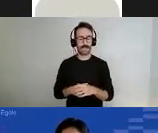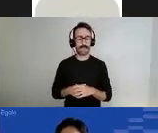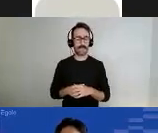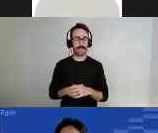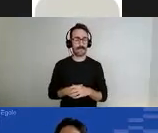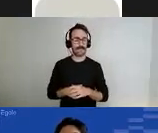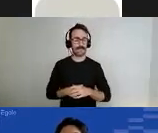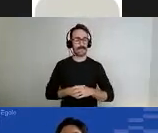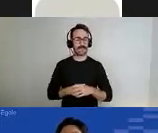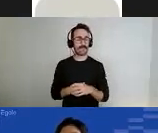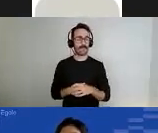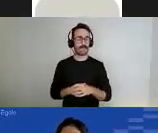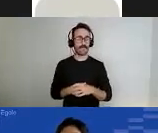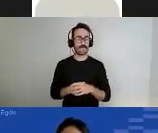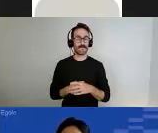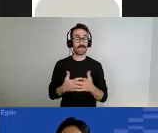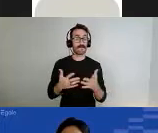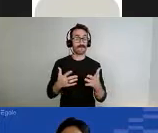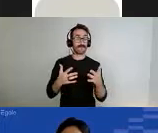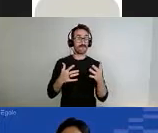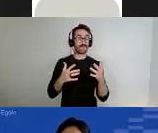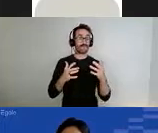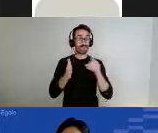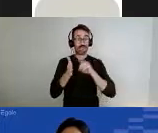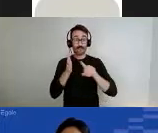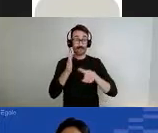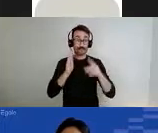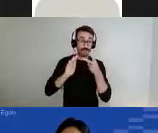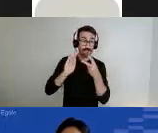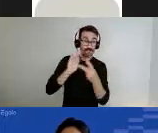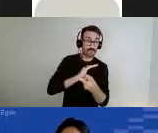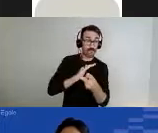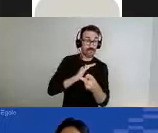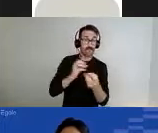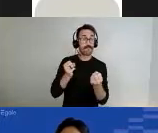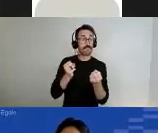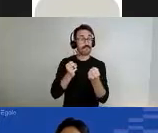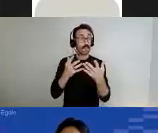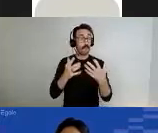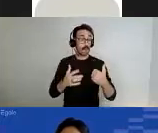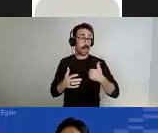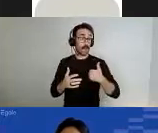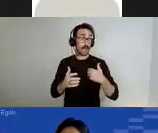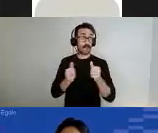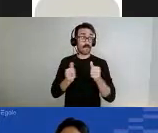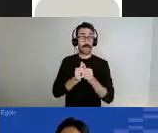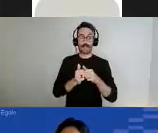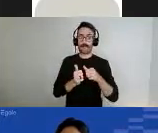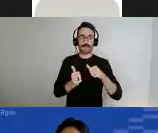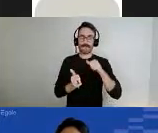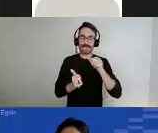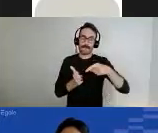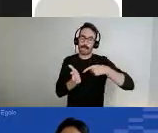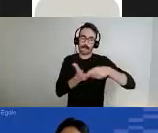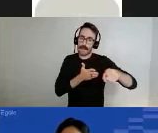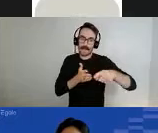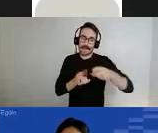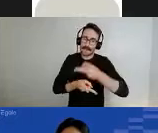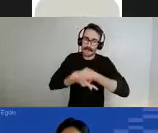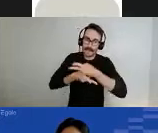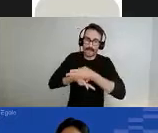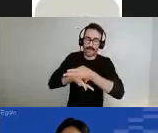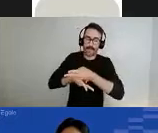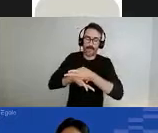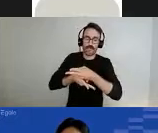according to projections by the NIA, the number of Canadians providing unpaid care, whether within